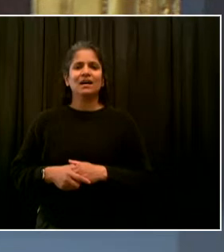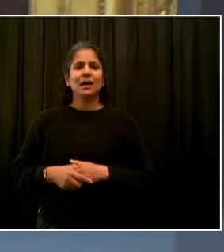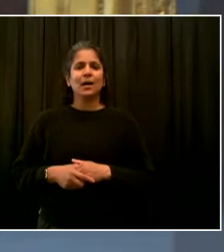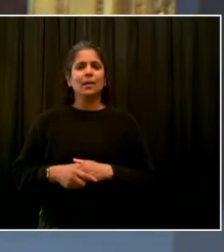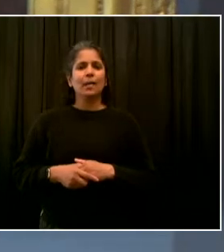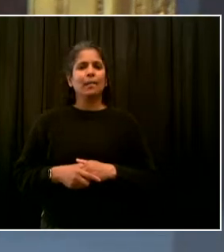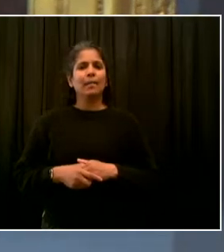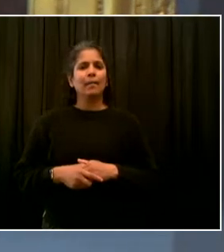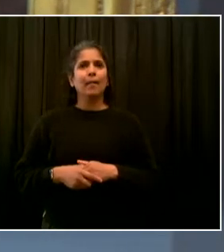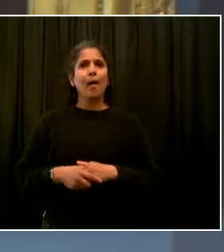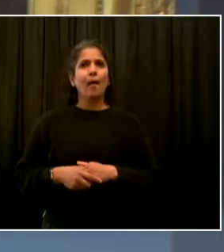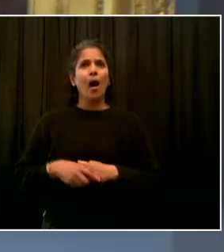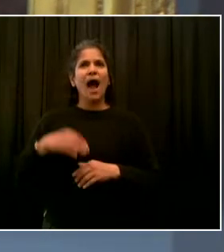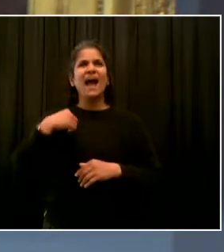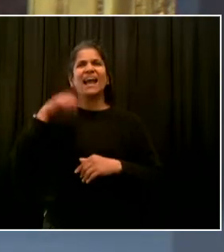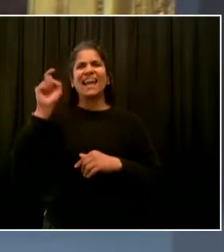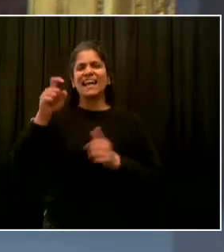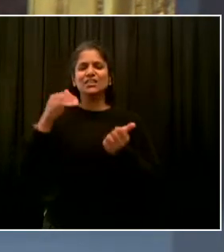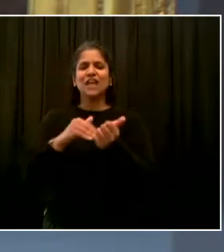doctor.